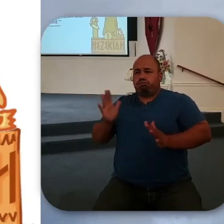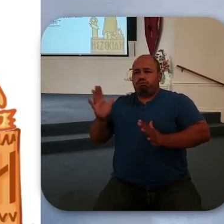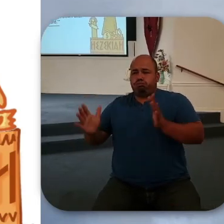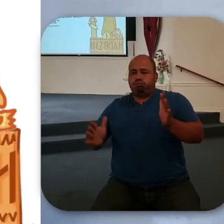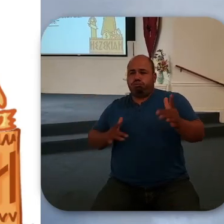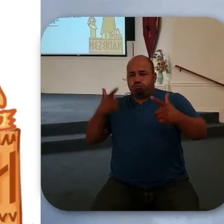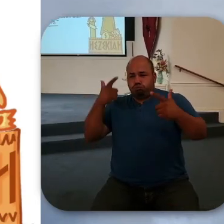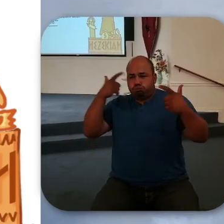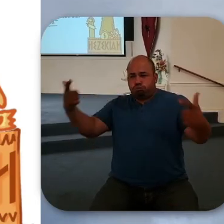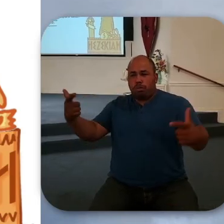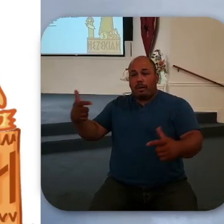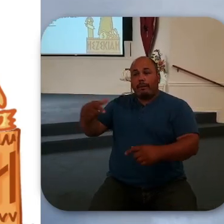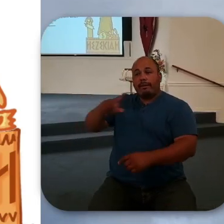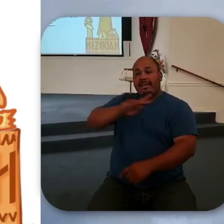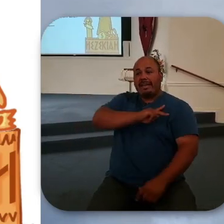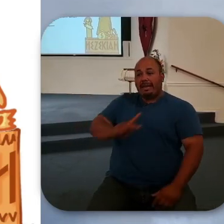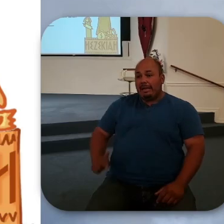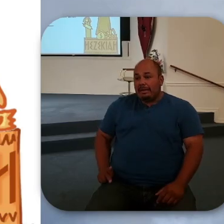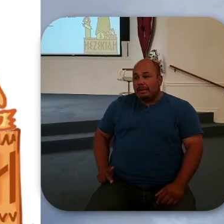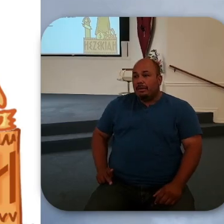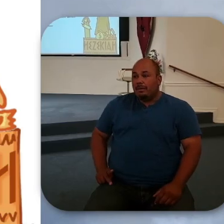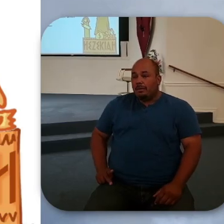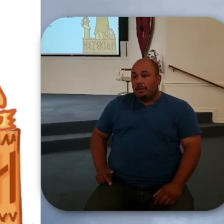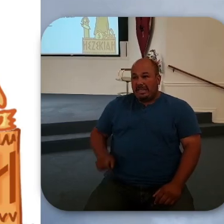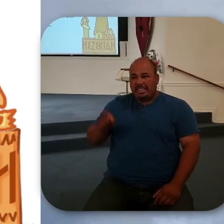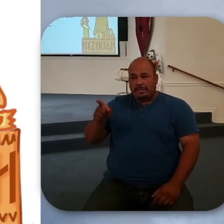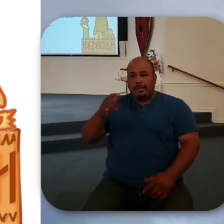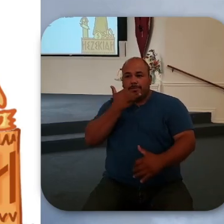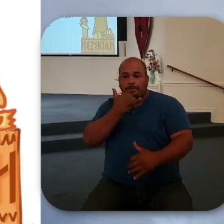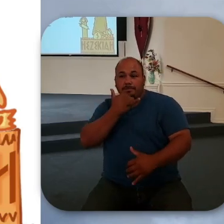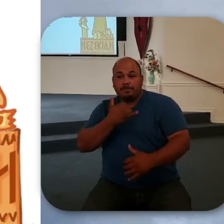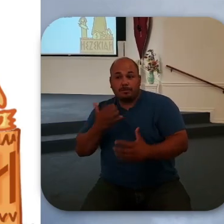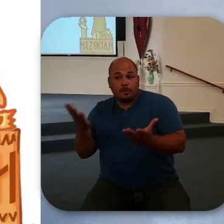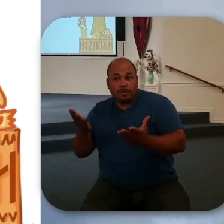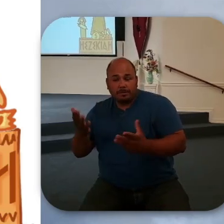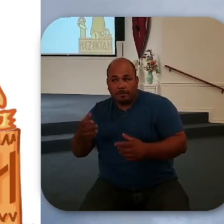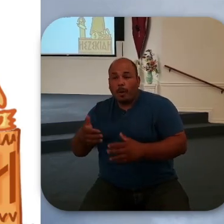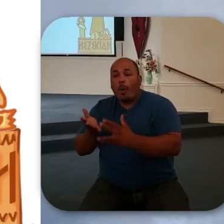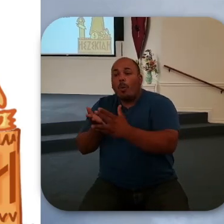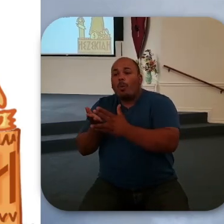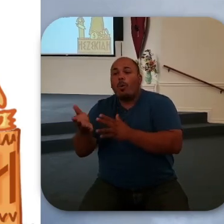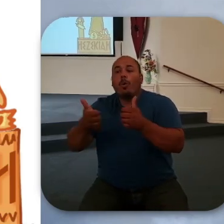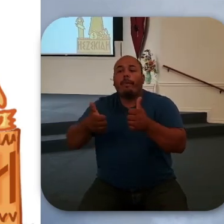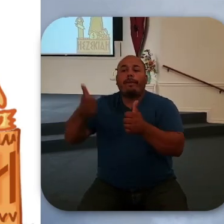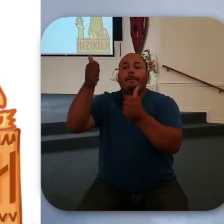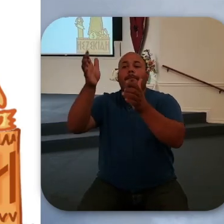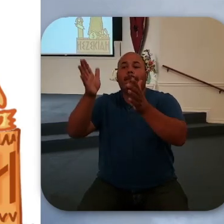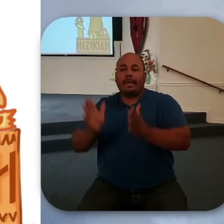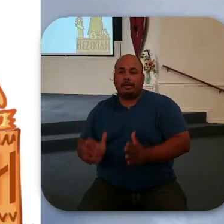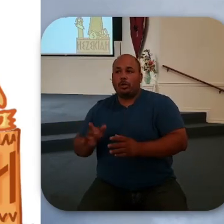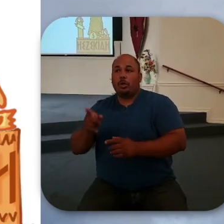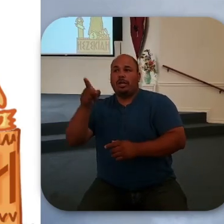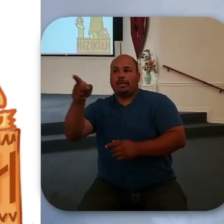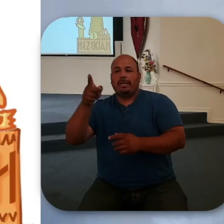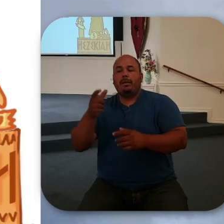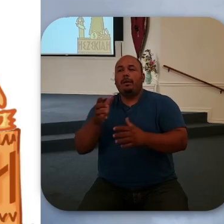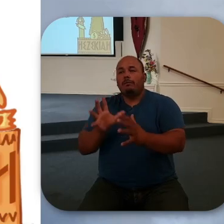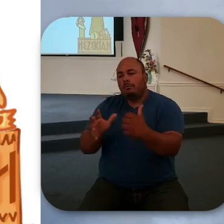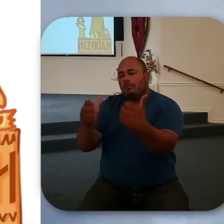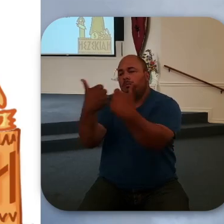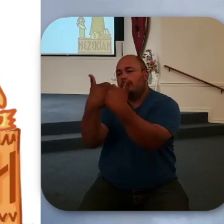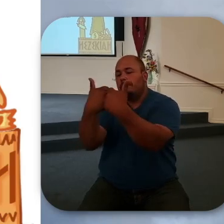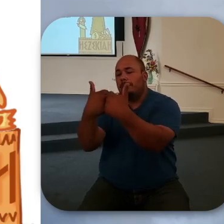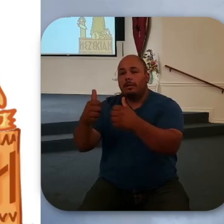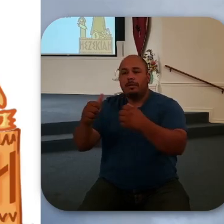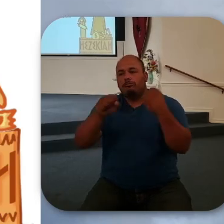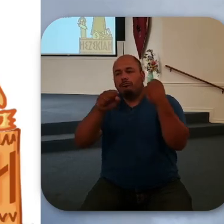king of Assyria had made a mistake. Through his commander, the king had challenged the might and the honor of